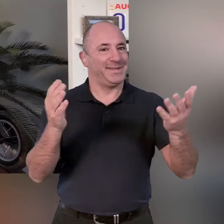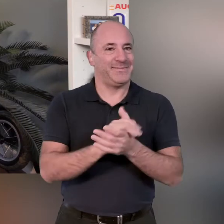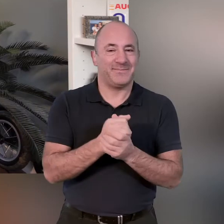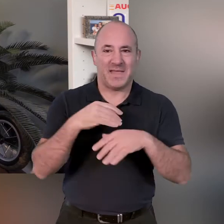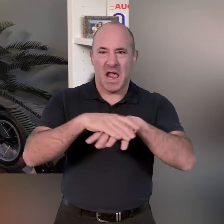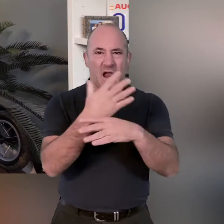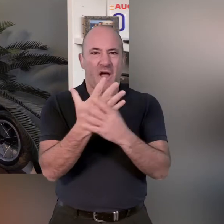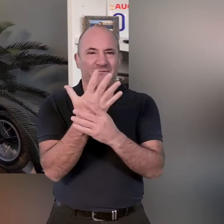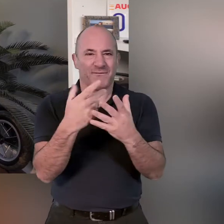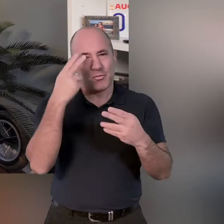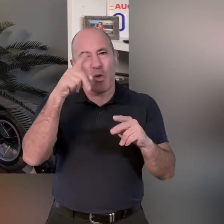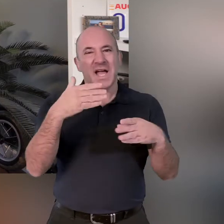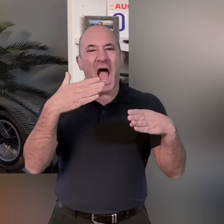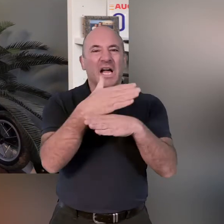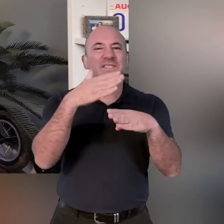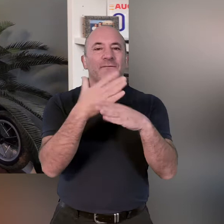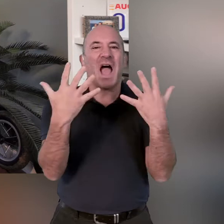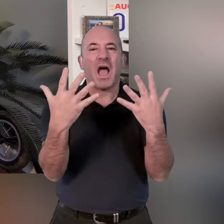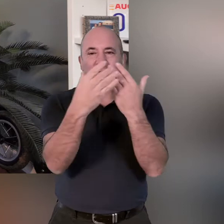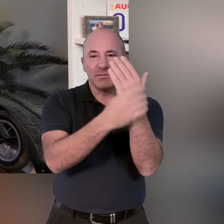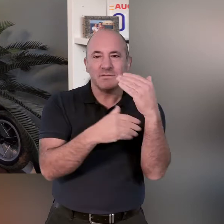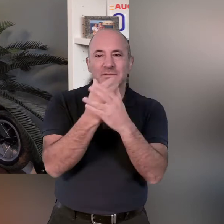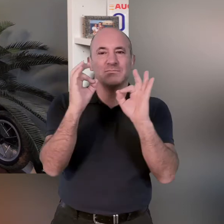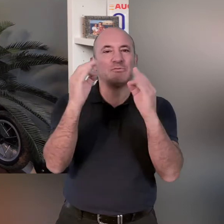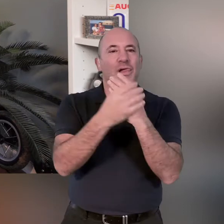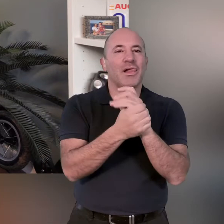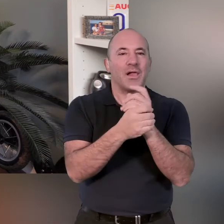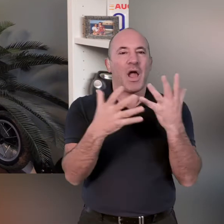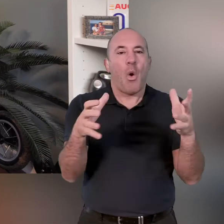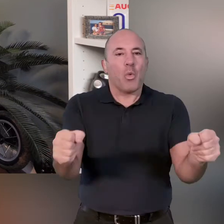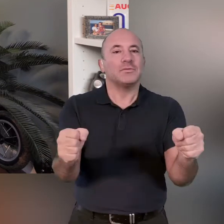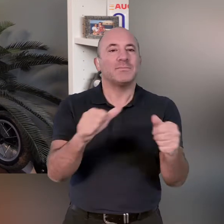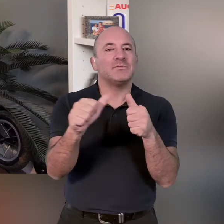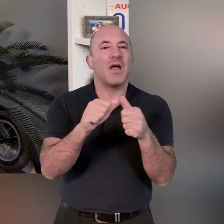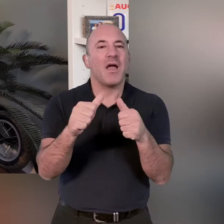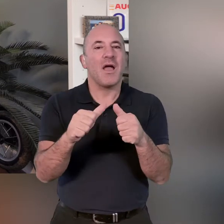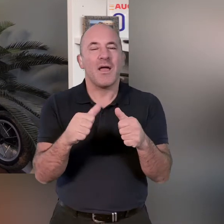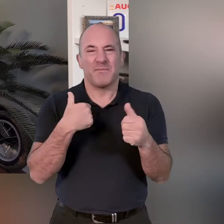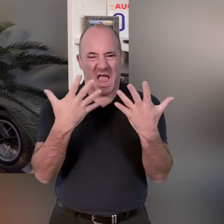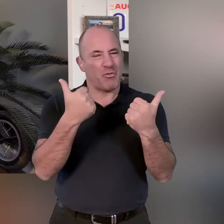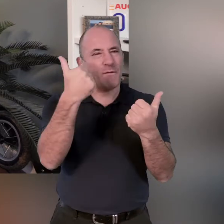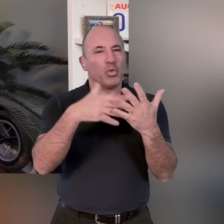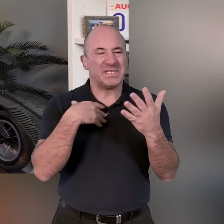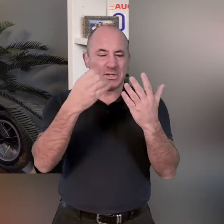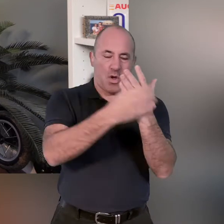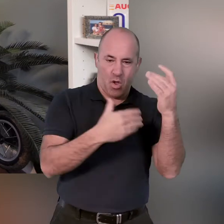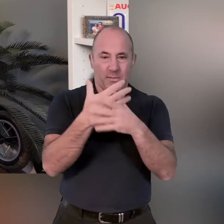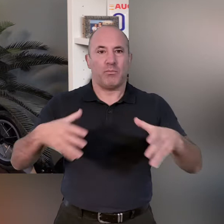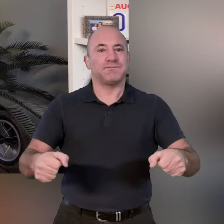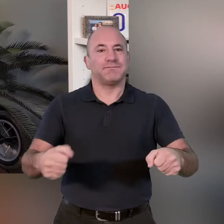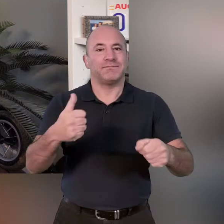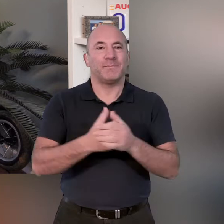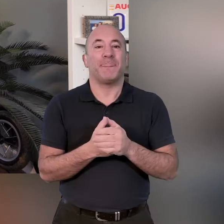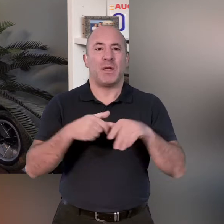on. These are the ones I was on about, active hands. These just help me grip hold of stuff so I don't drop it because my hands don't work too well. Now